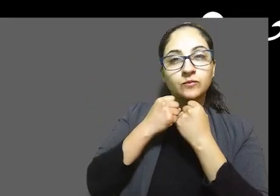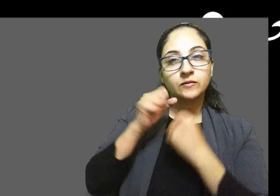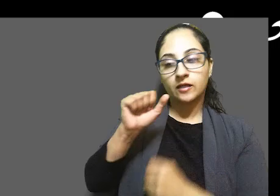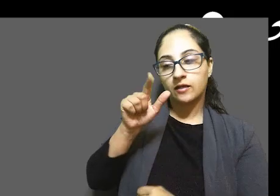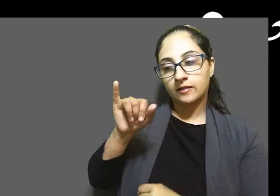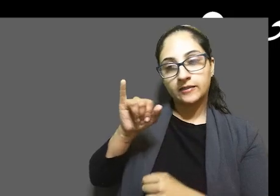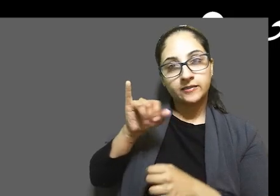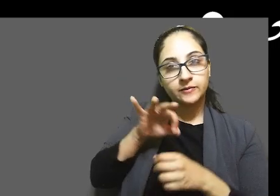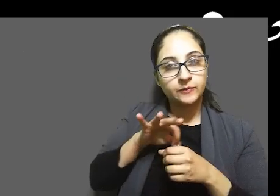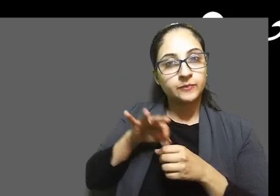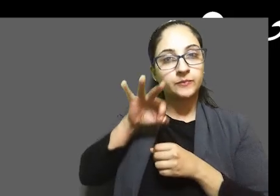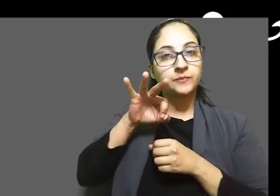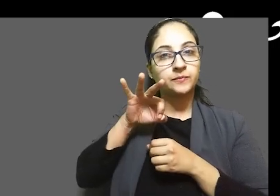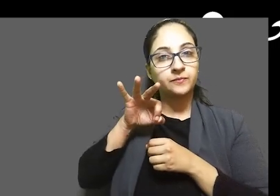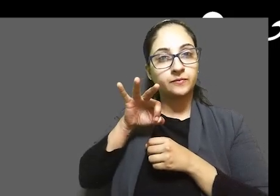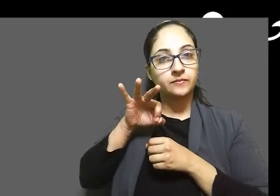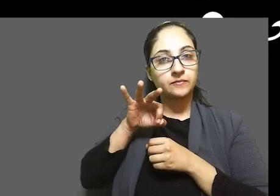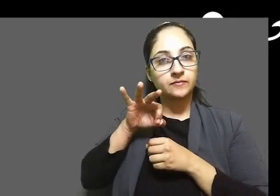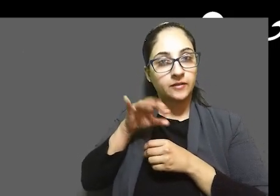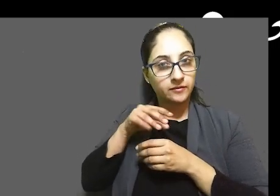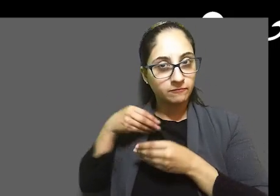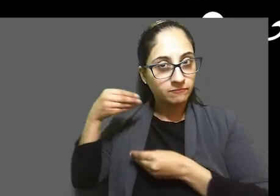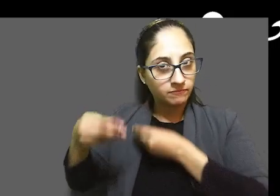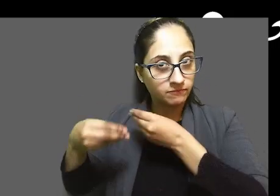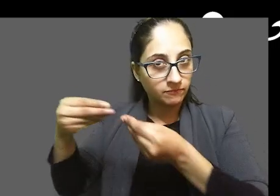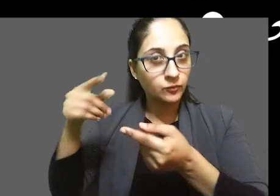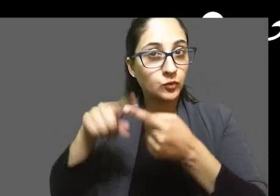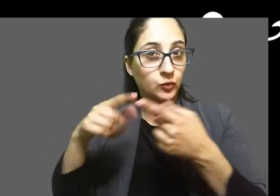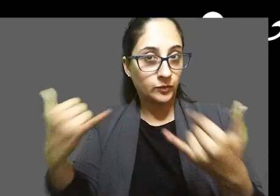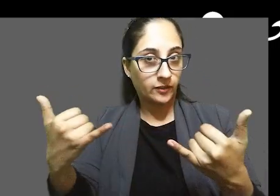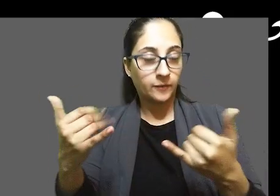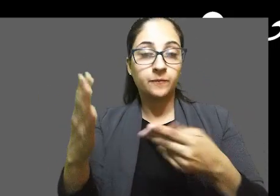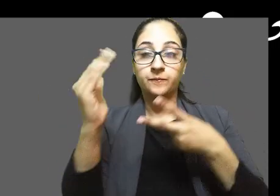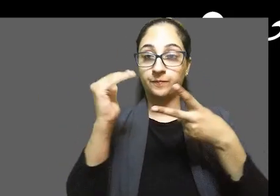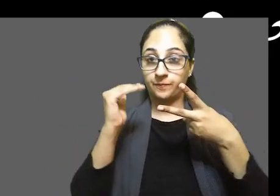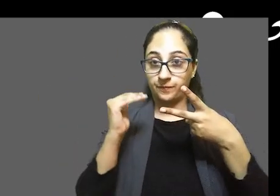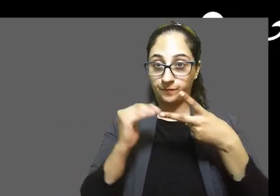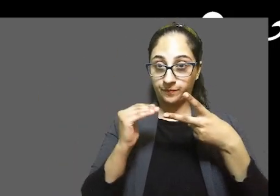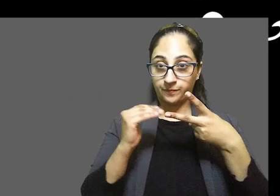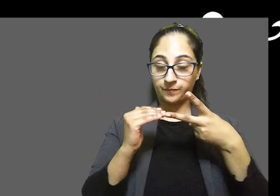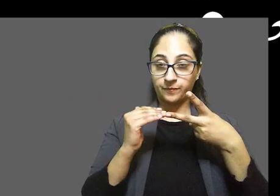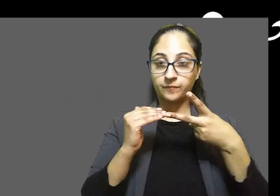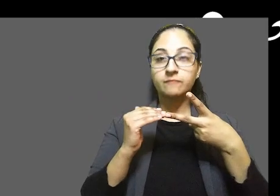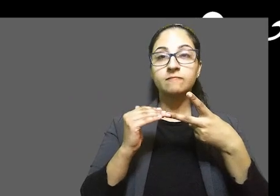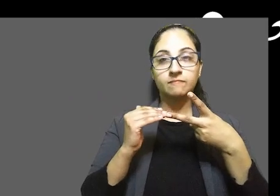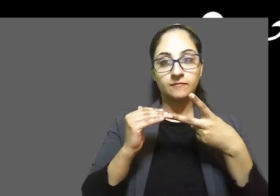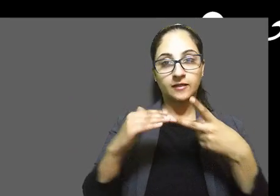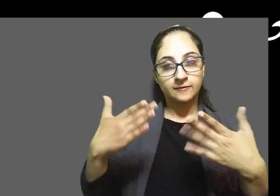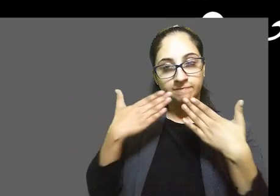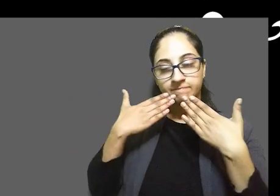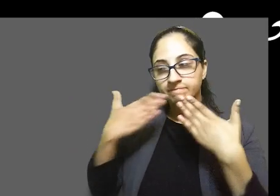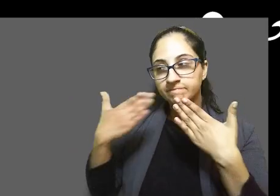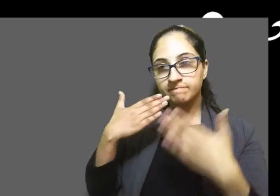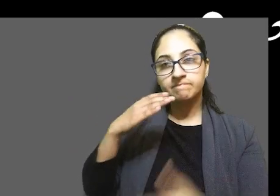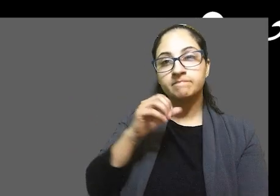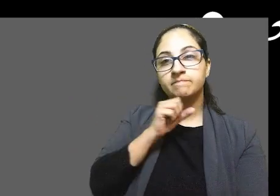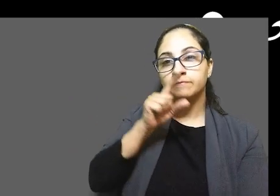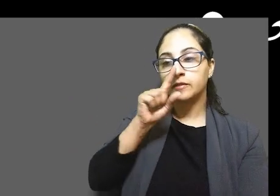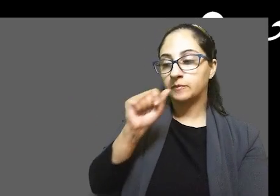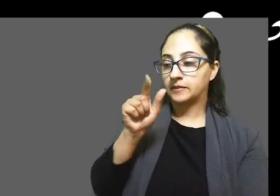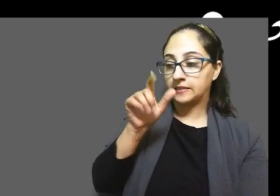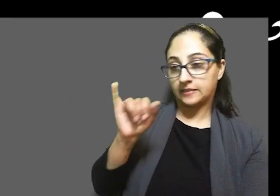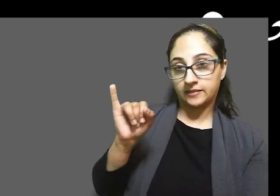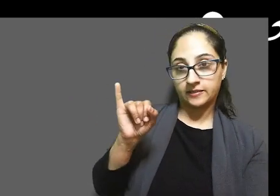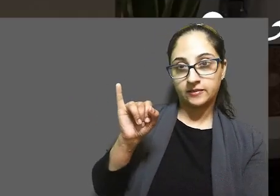offers praise to Imam Ali and conveys our humble love, shukrana, and devotion to the ever-present Nur